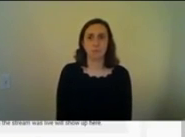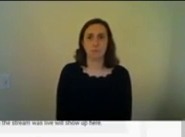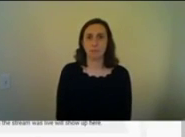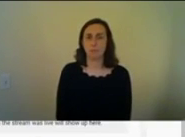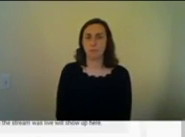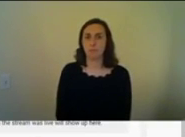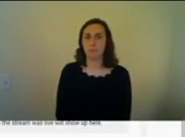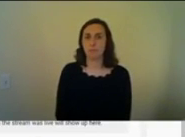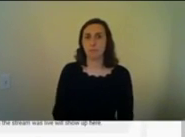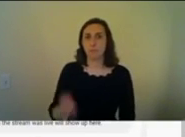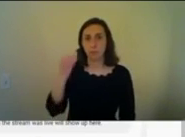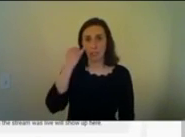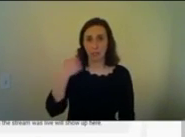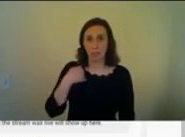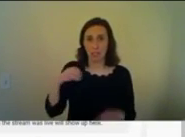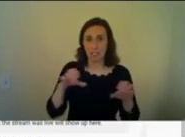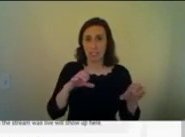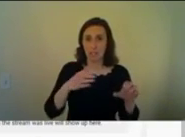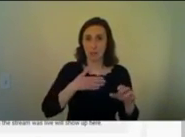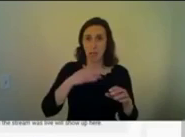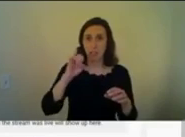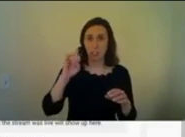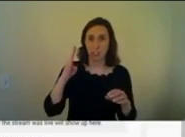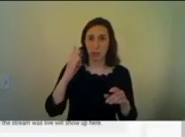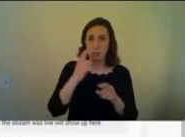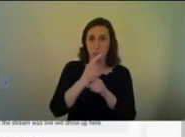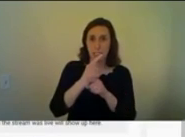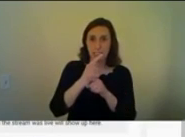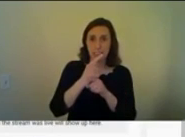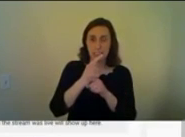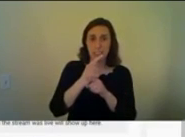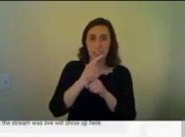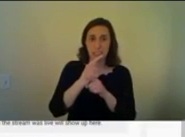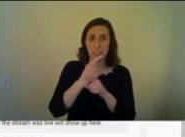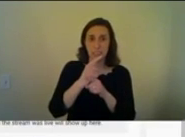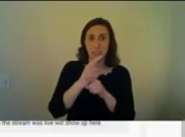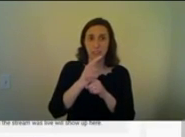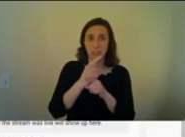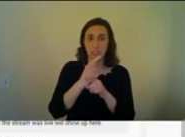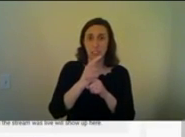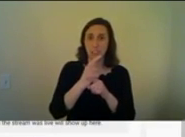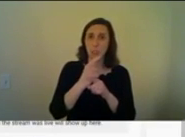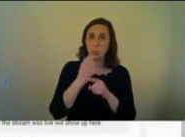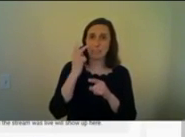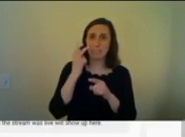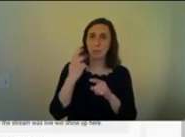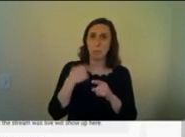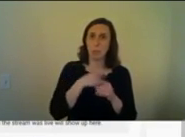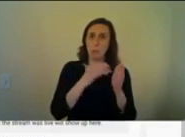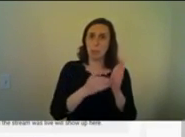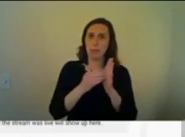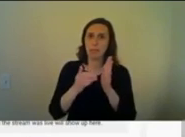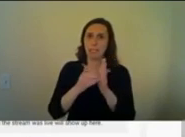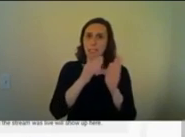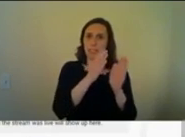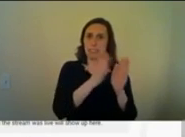If I did my job right, notice my repetition, because this is a repeating algorithm. We repeat steps. The